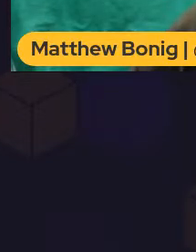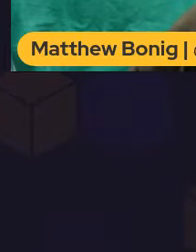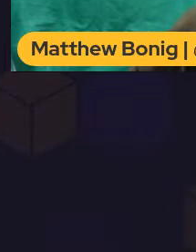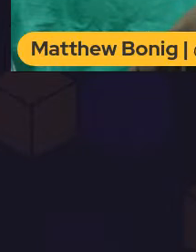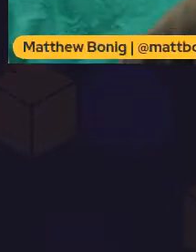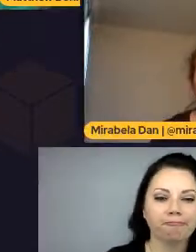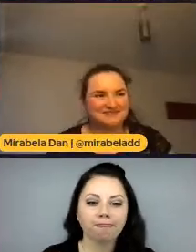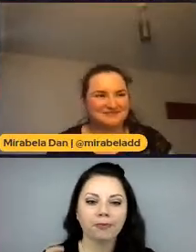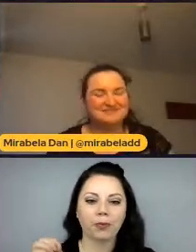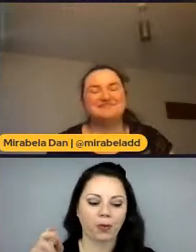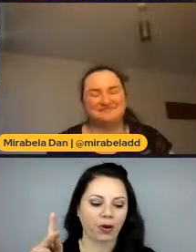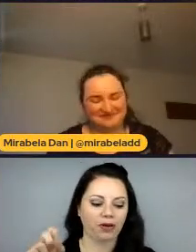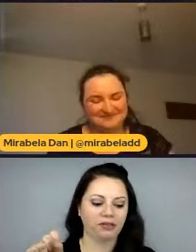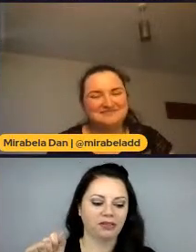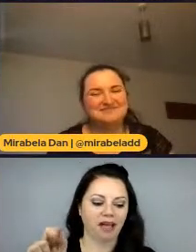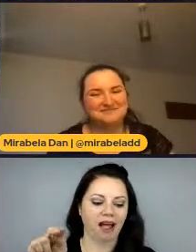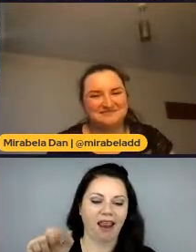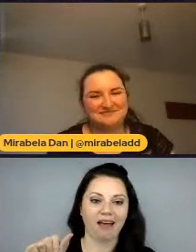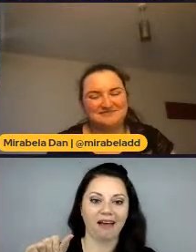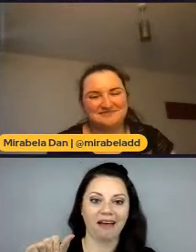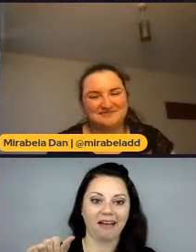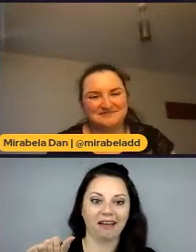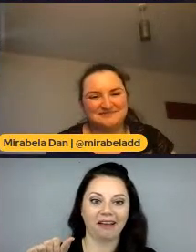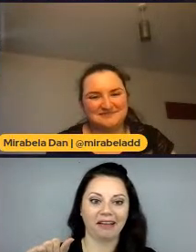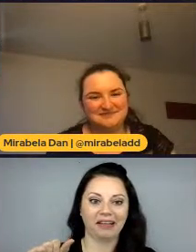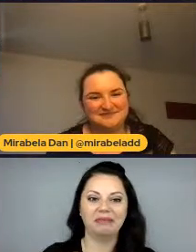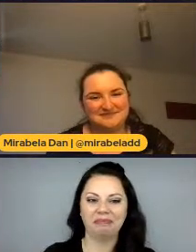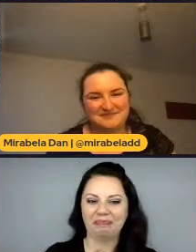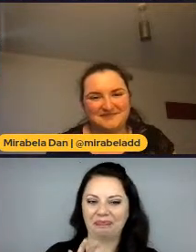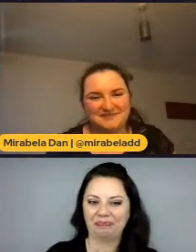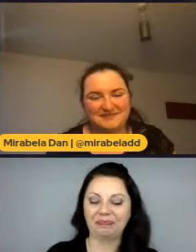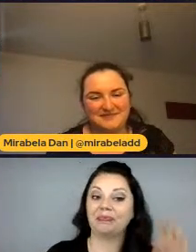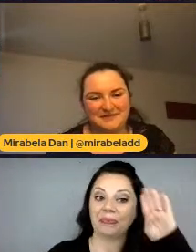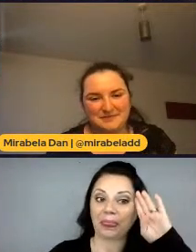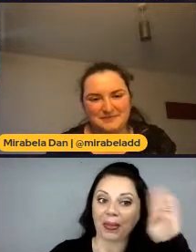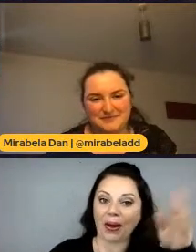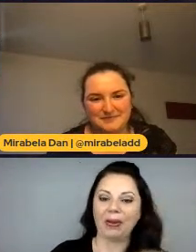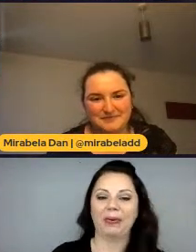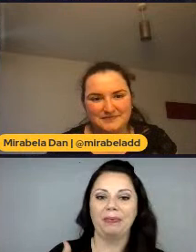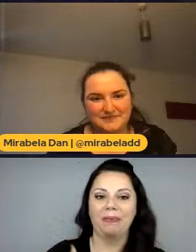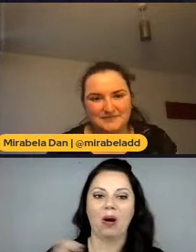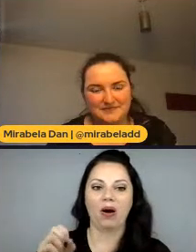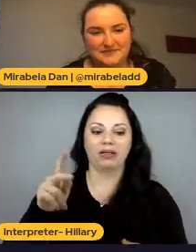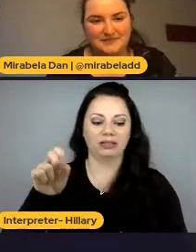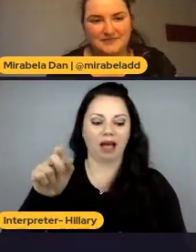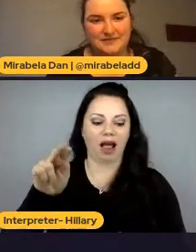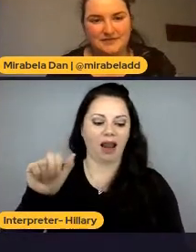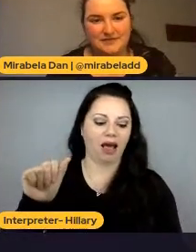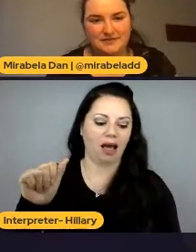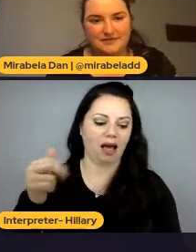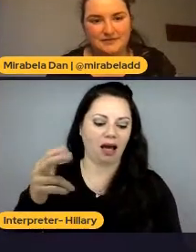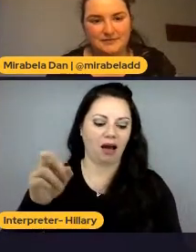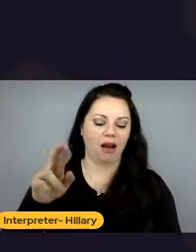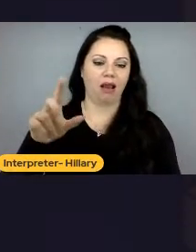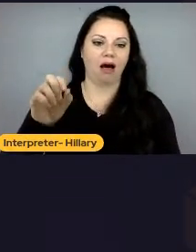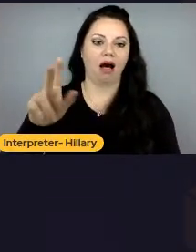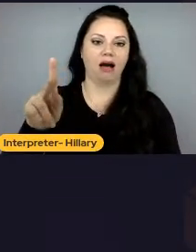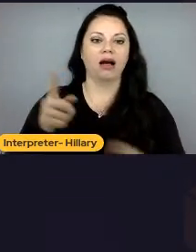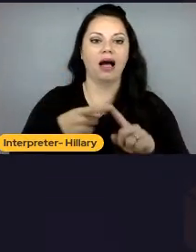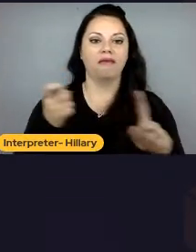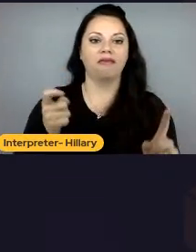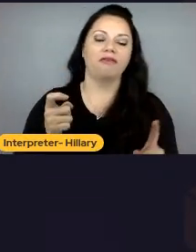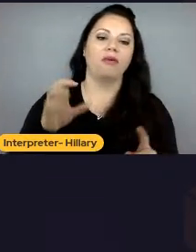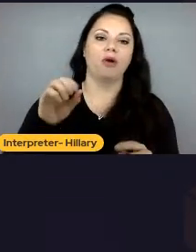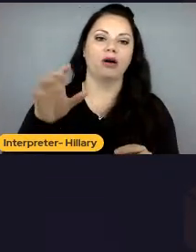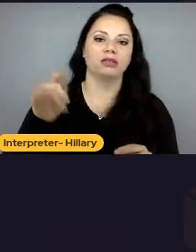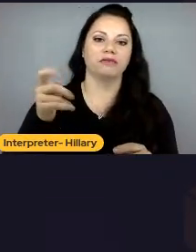here, Oksana. Hi, everyone. My name is Oksana Horlock. I'm a software developer based in Oxfordshire, United